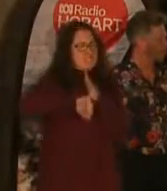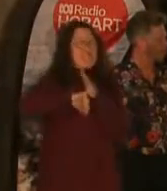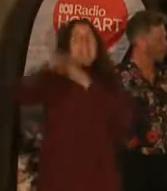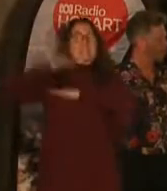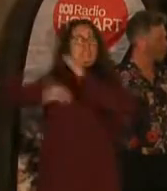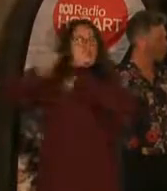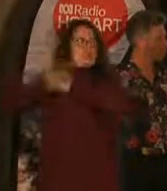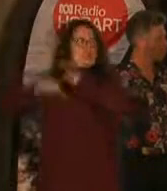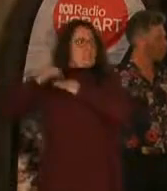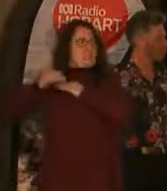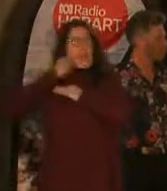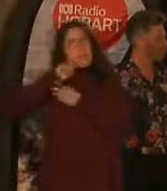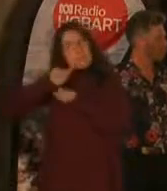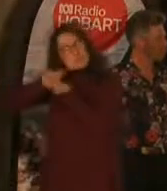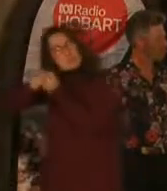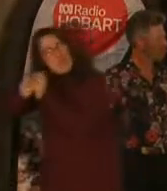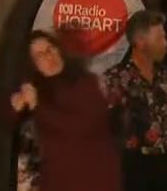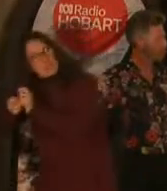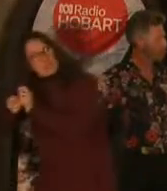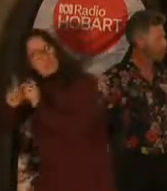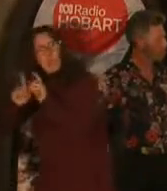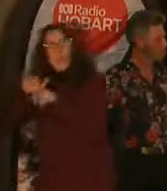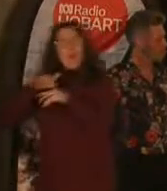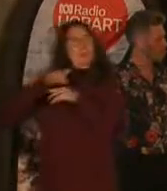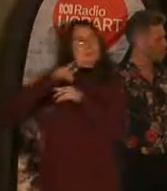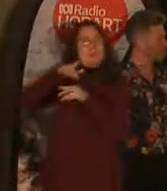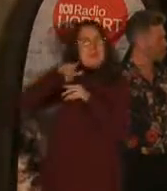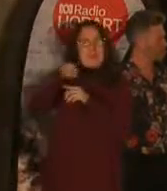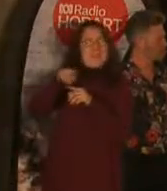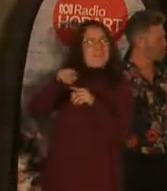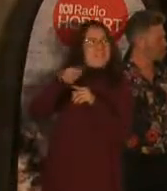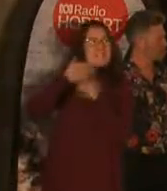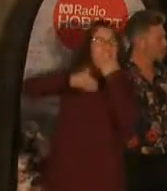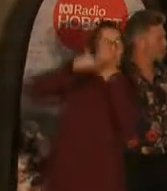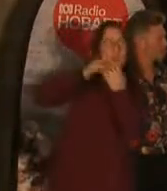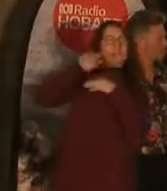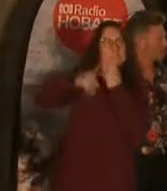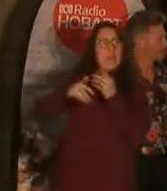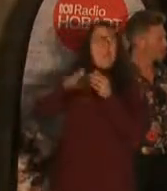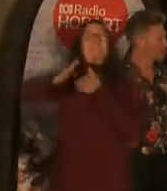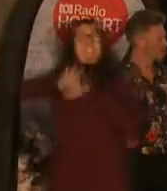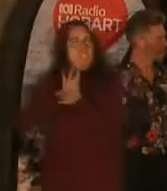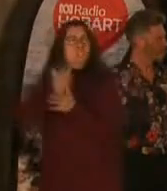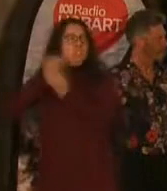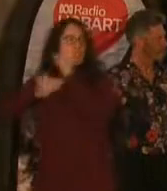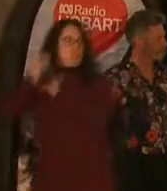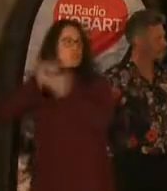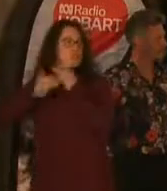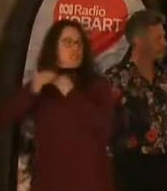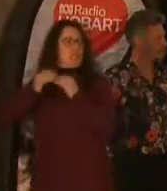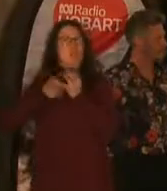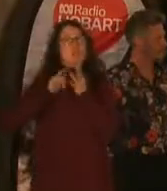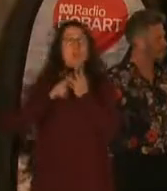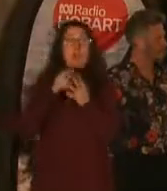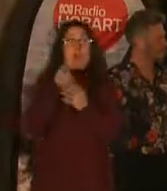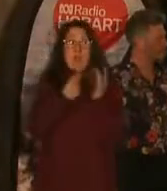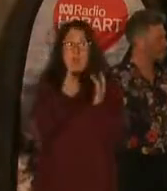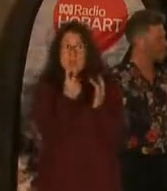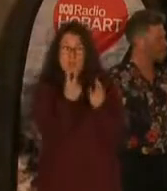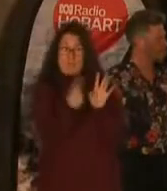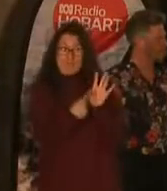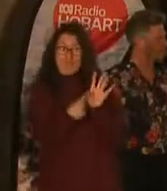only been in for a year or two, but it will make a huge change as we go through. It now means that Indigenous research can be